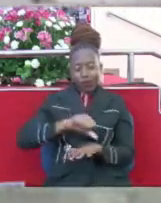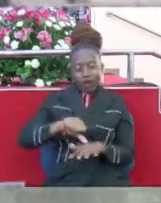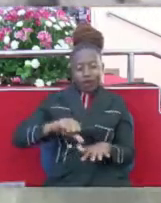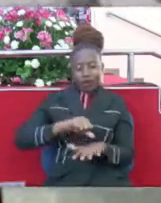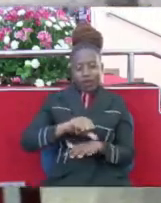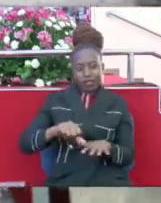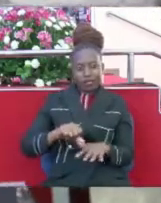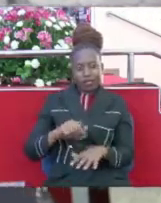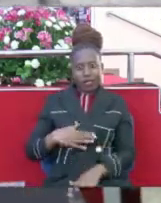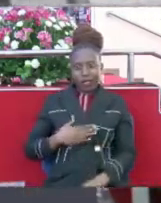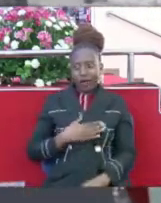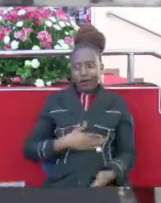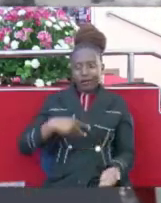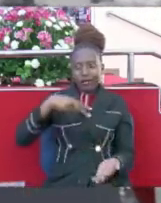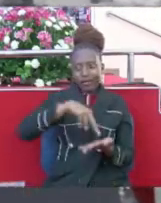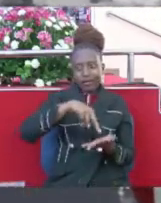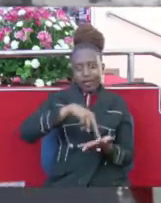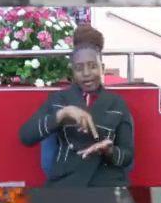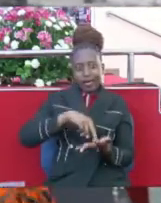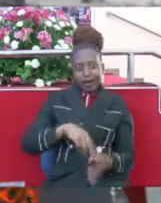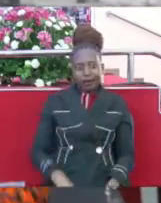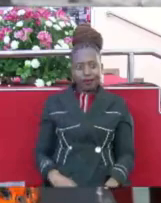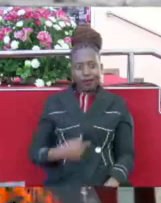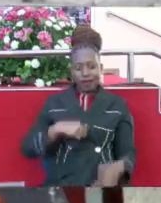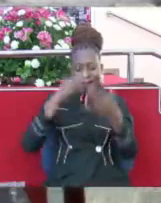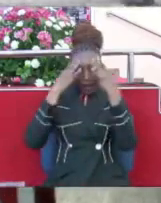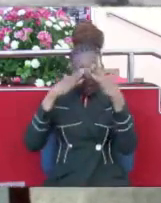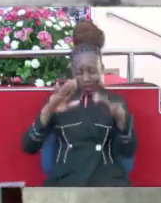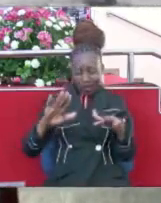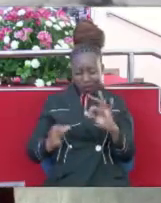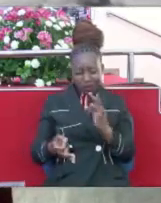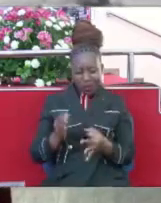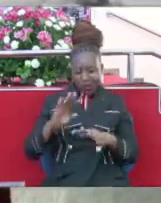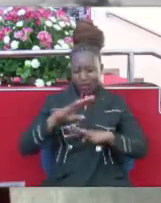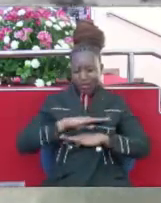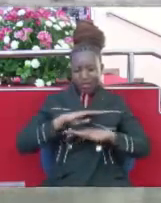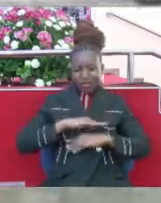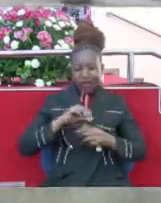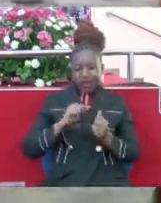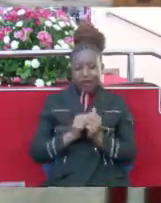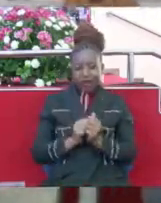just rise up. I don't know whether you are satisfied with status quo.